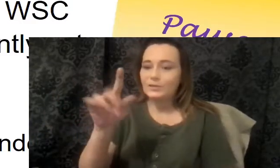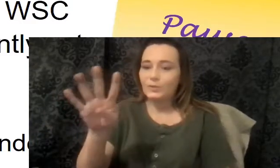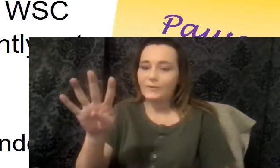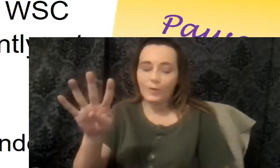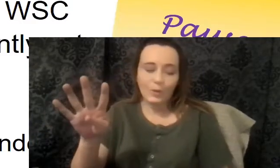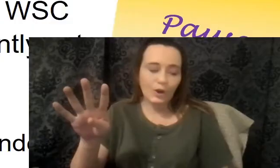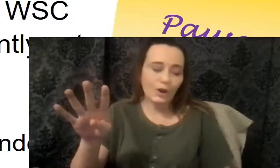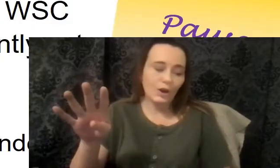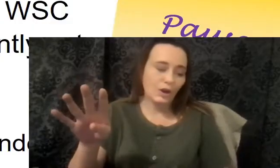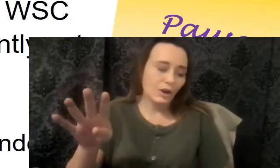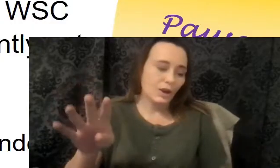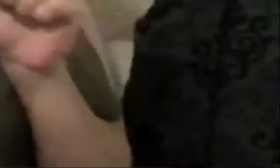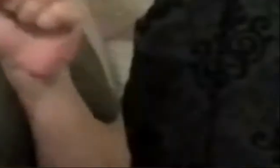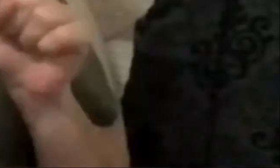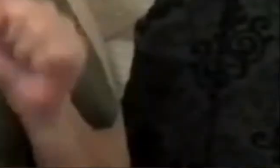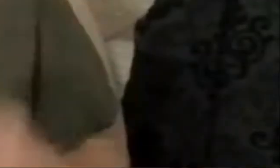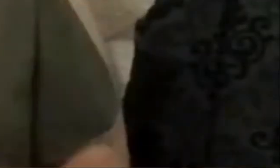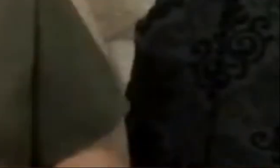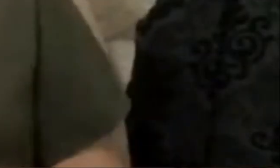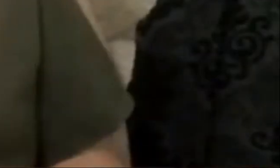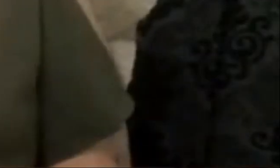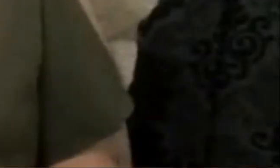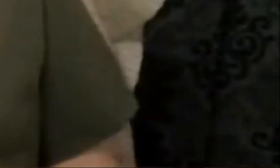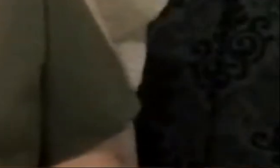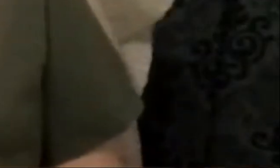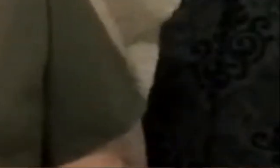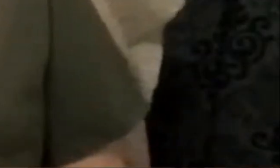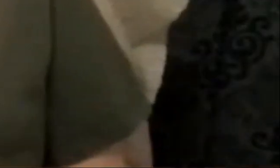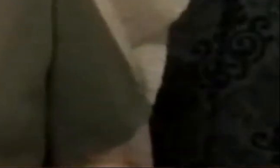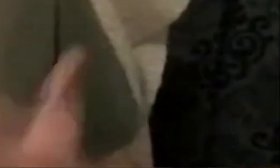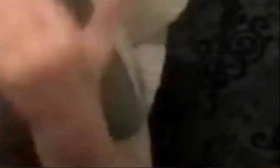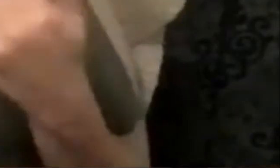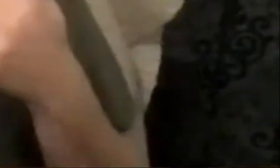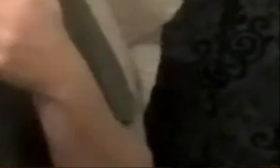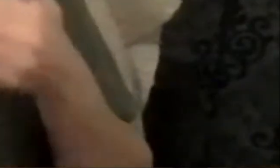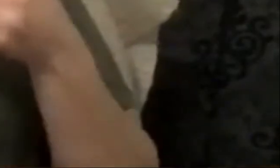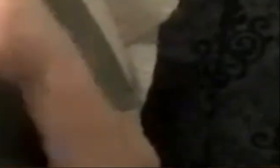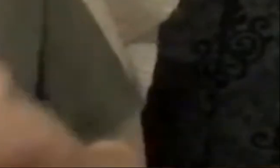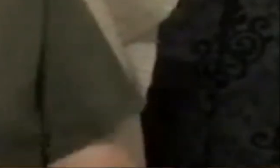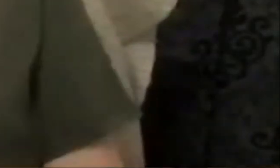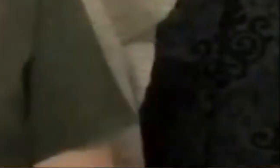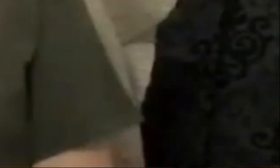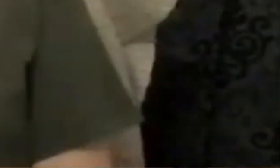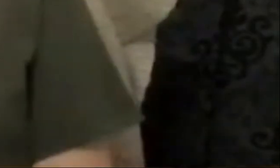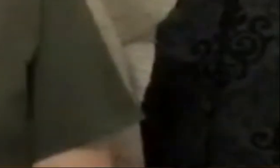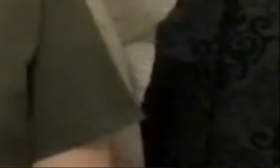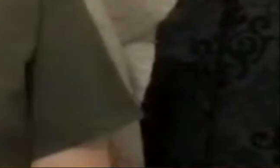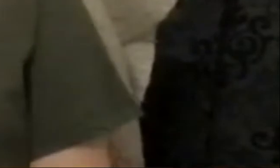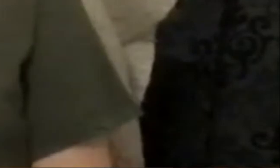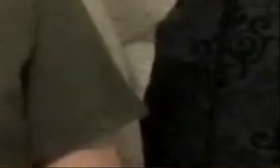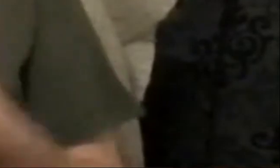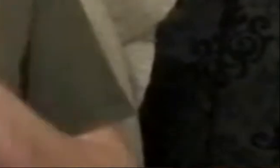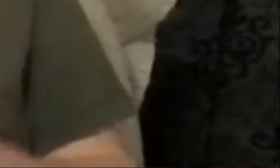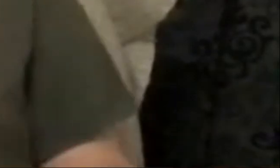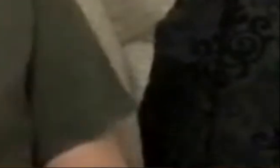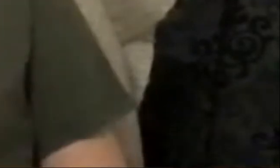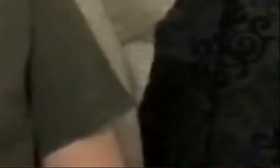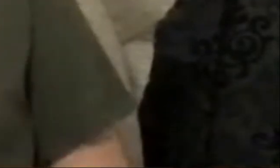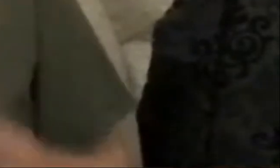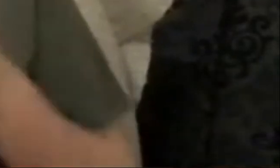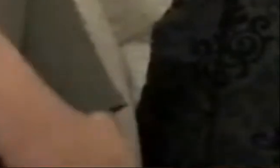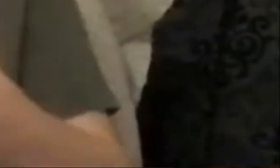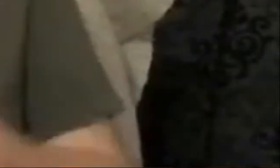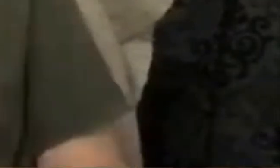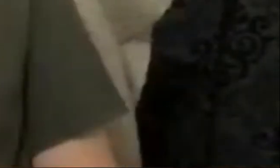Thank you, Yoel. Thank you. All right, we are now going to proceed to motion number 2. Irene, go ahead. Thank